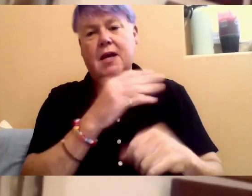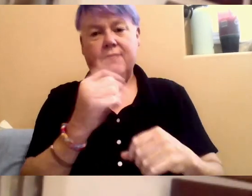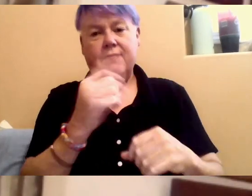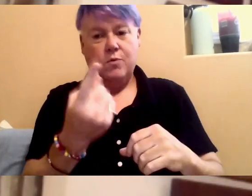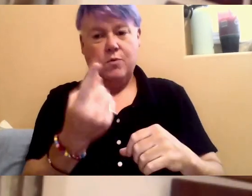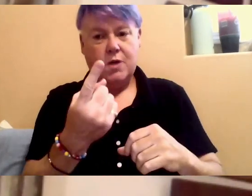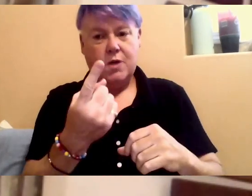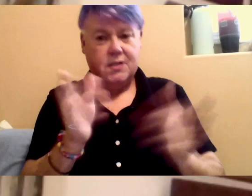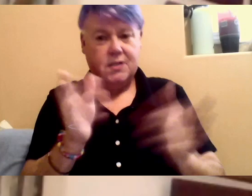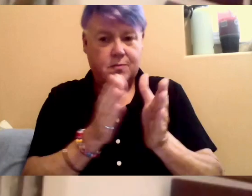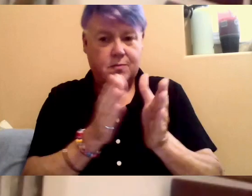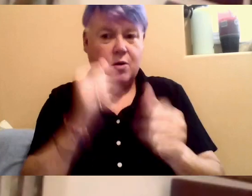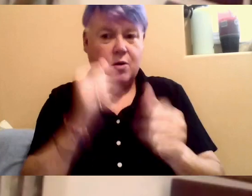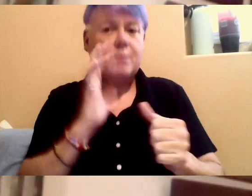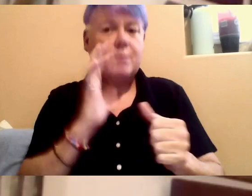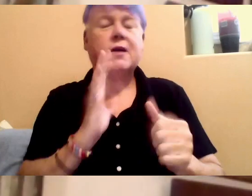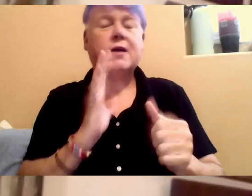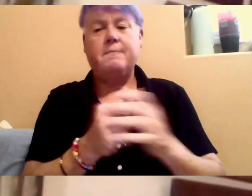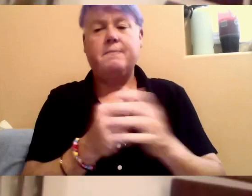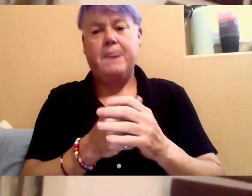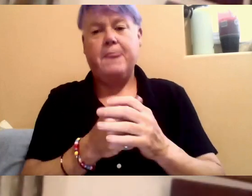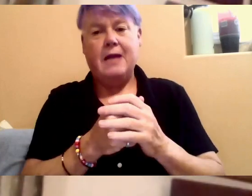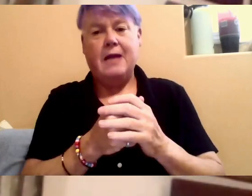boy. And